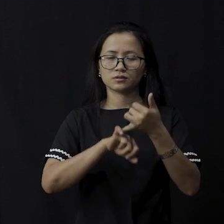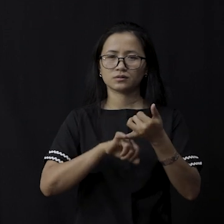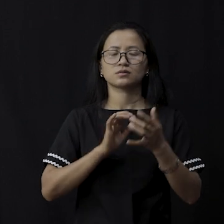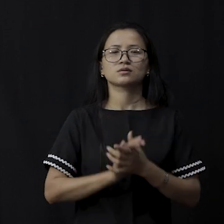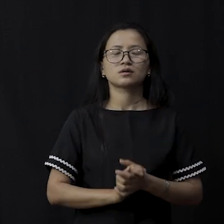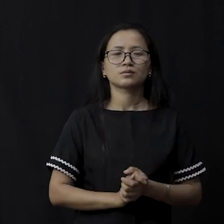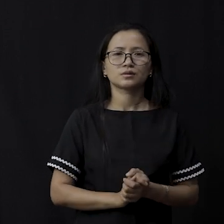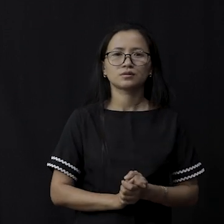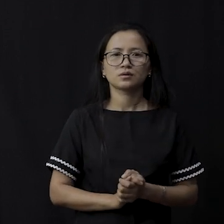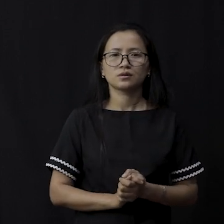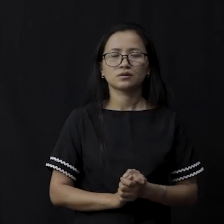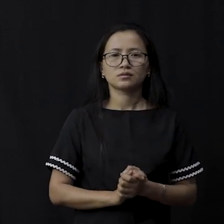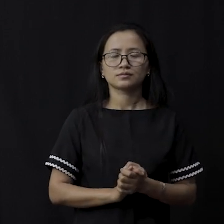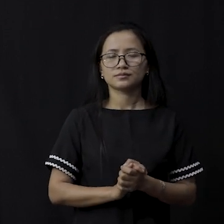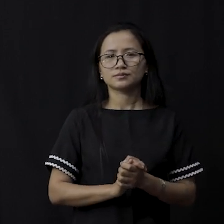Carbohydrates.